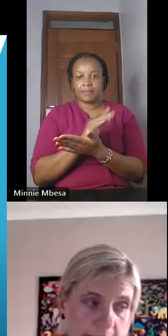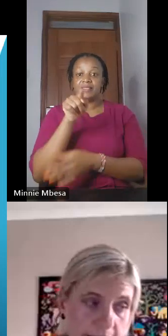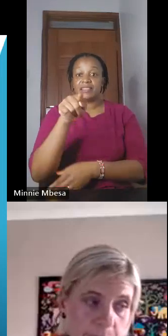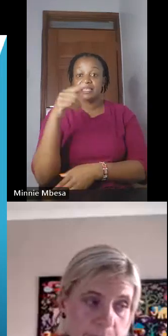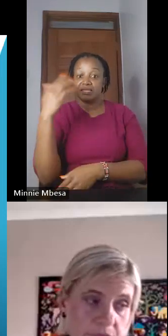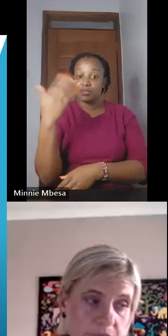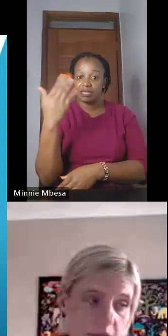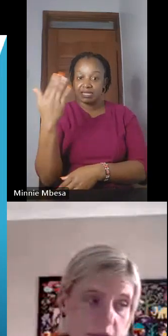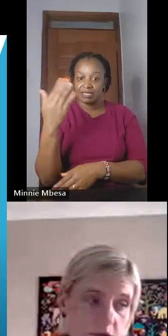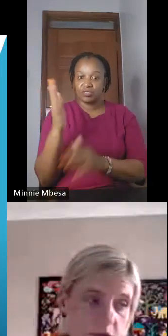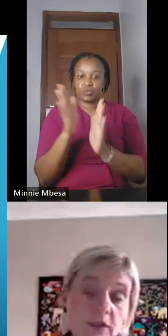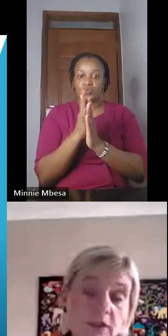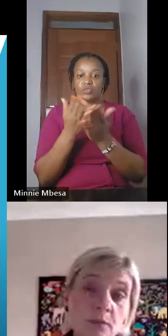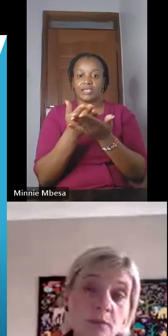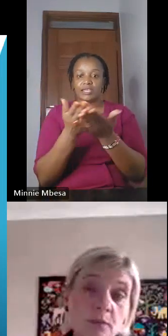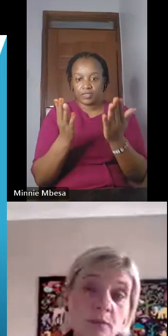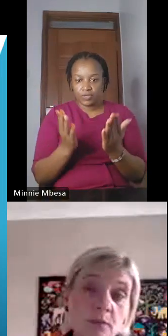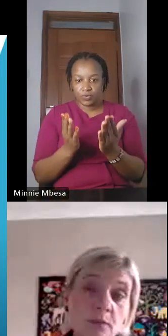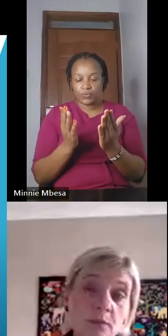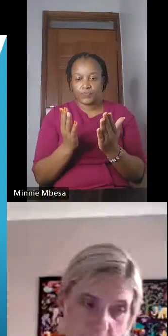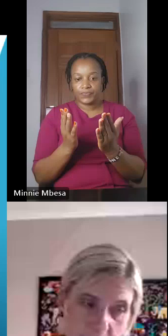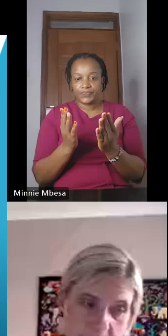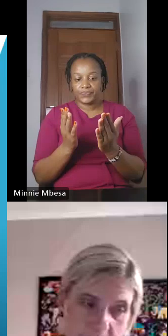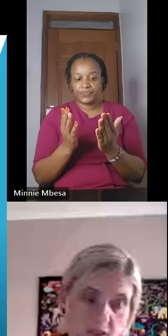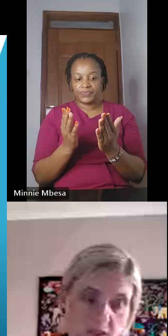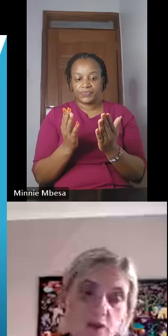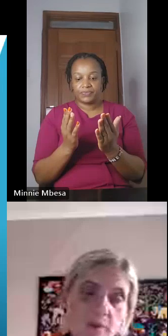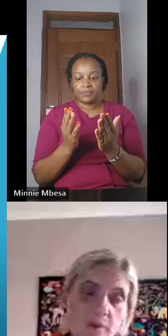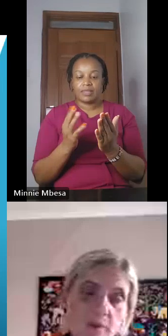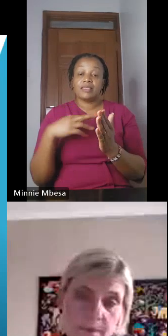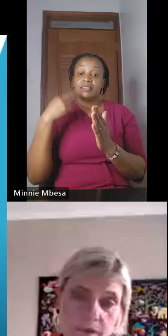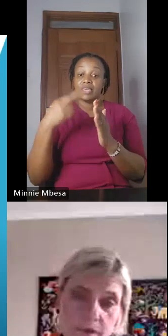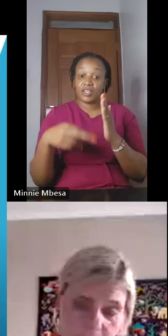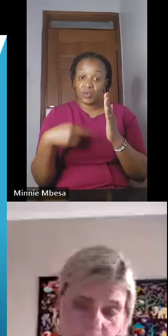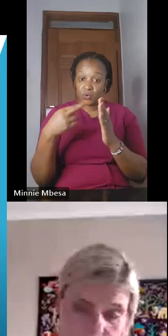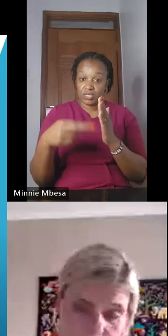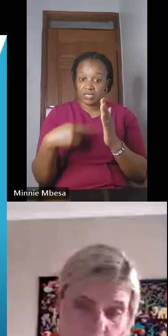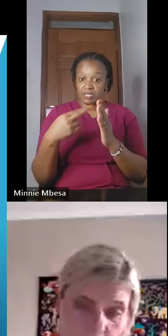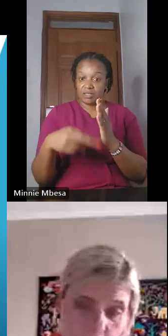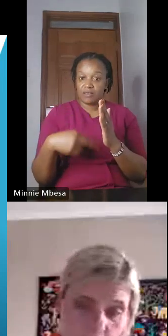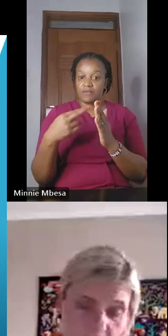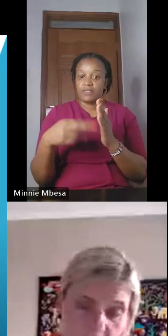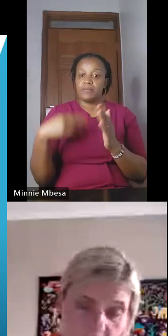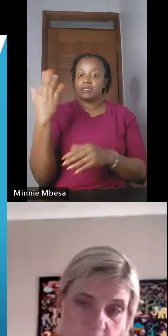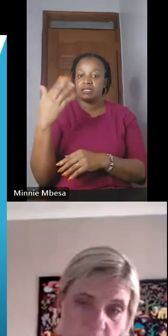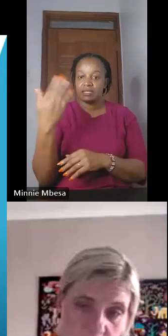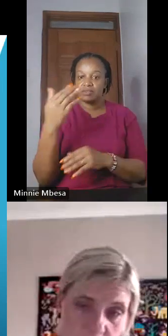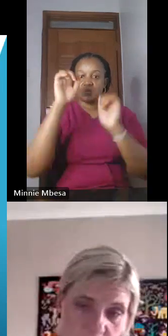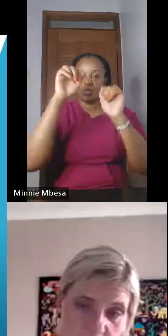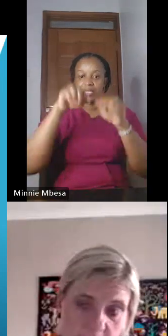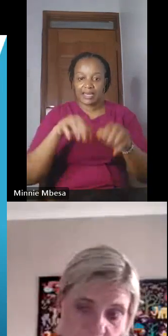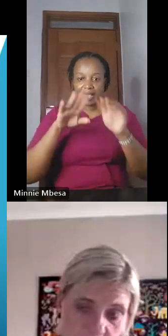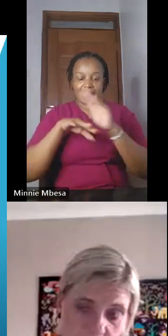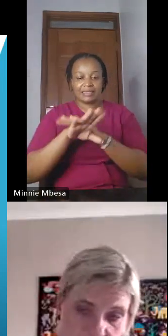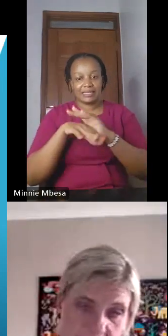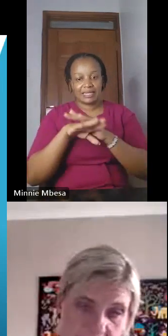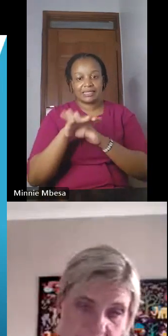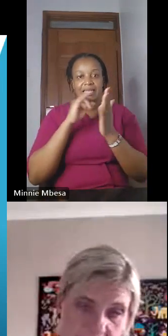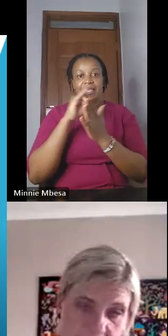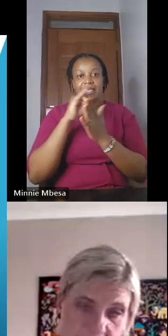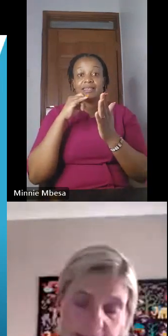you, the recording of the presentation, so you will be able to access the answers to the questions